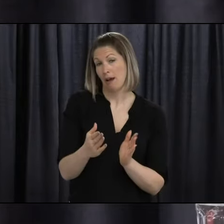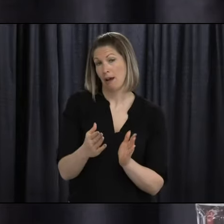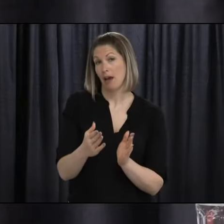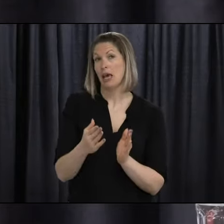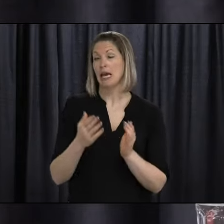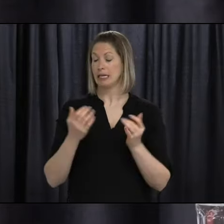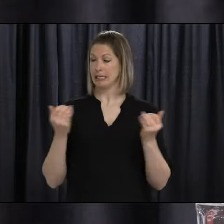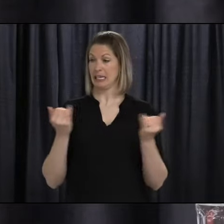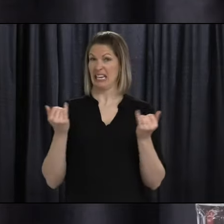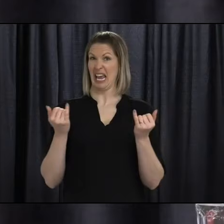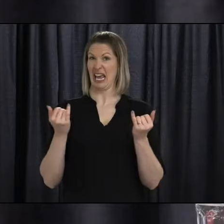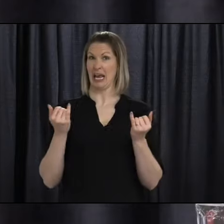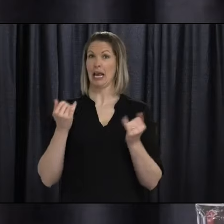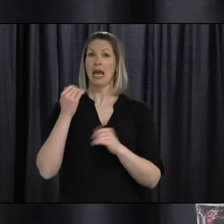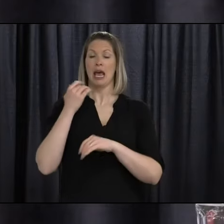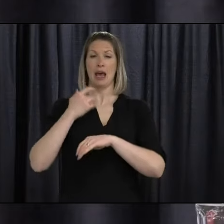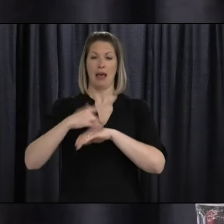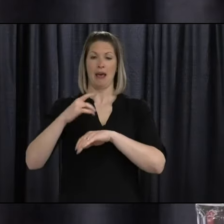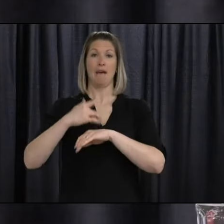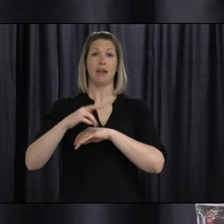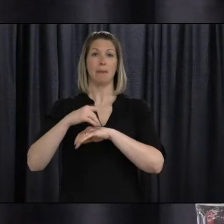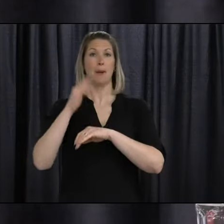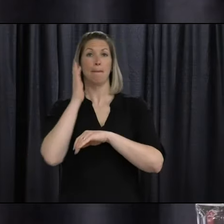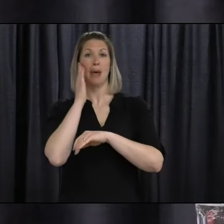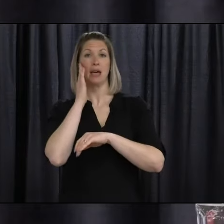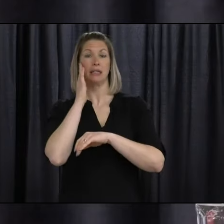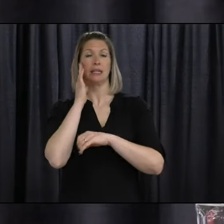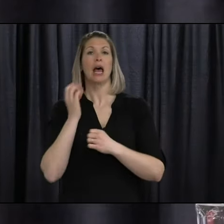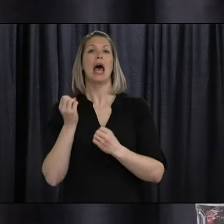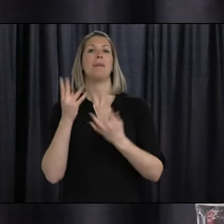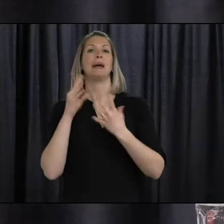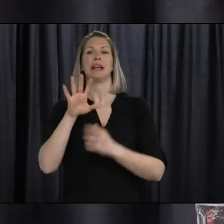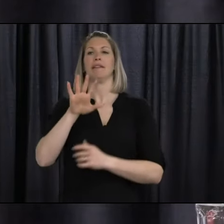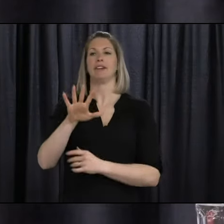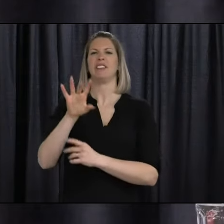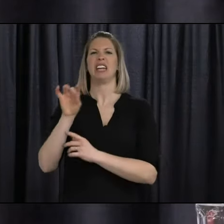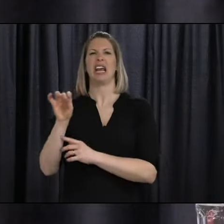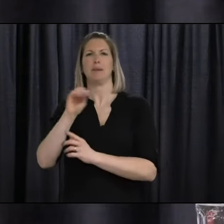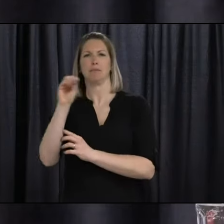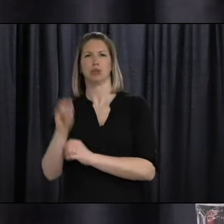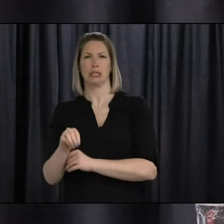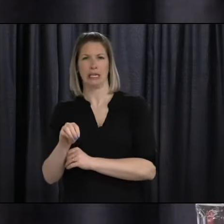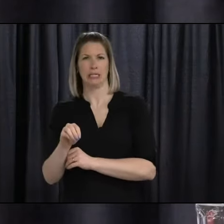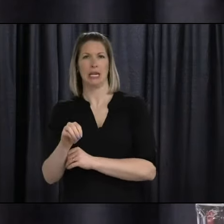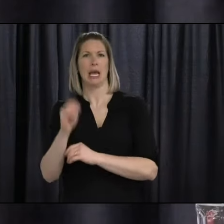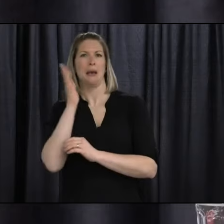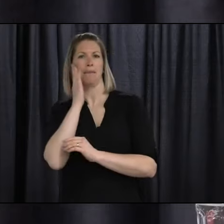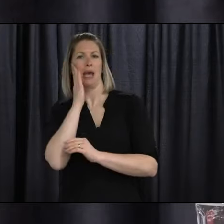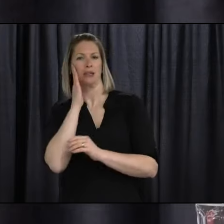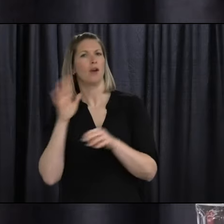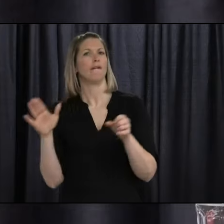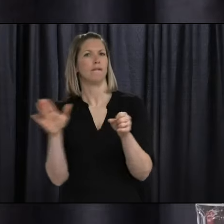of today, 58% of beds across the province in acute care are currently occupied. This changes on a daily